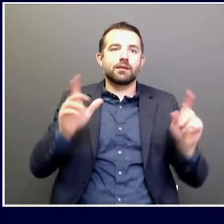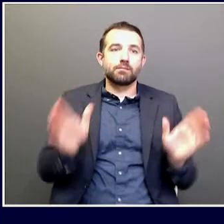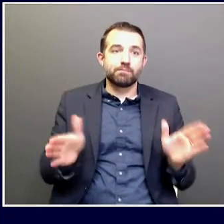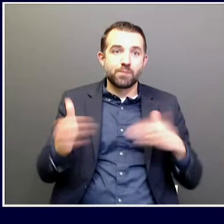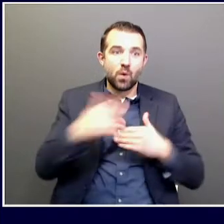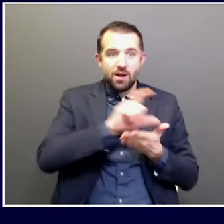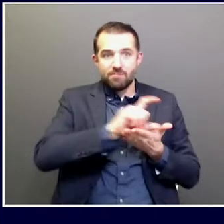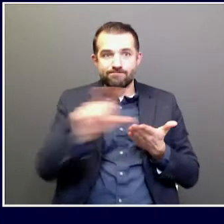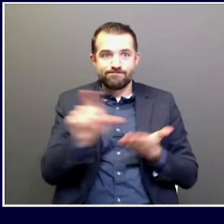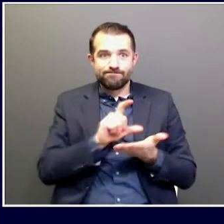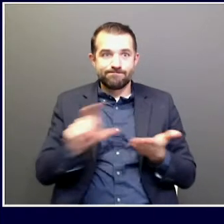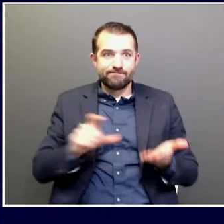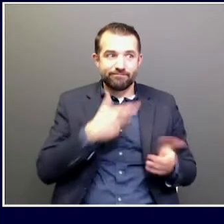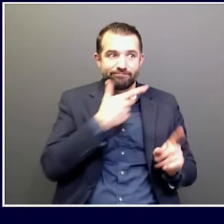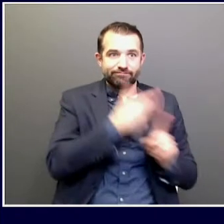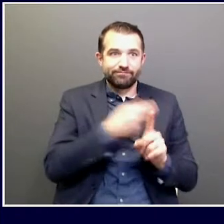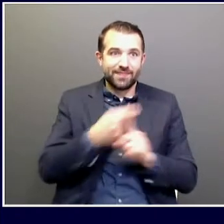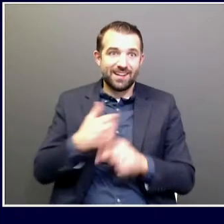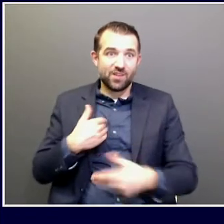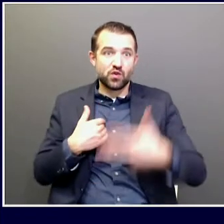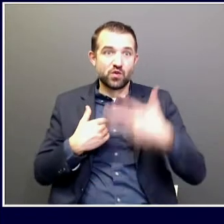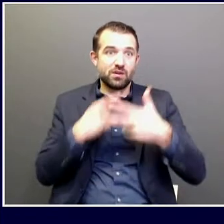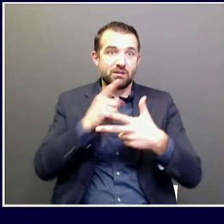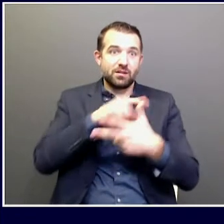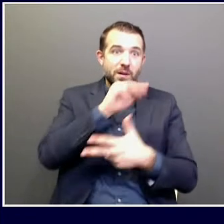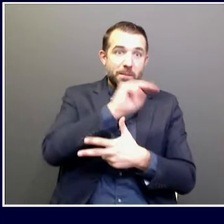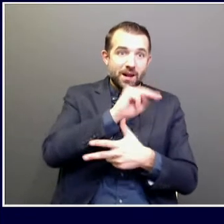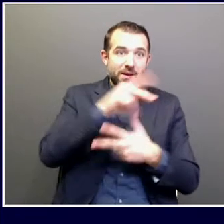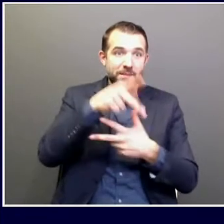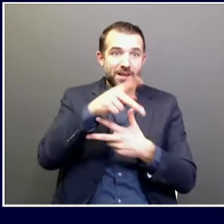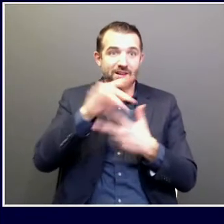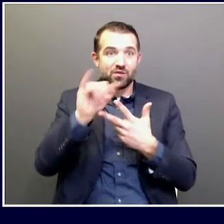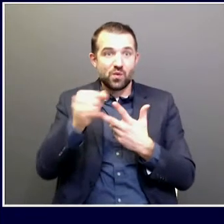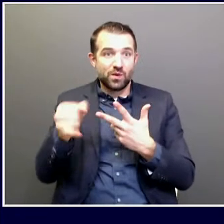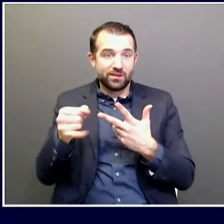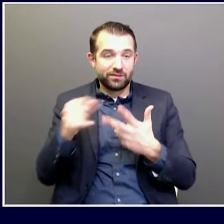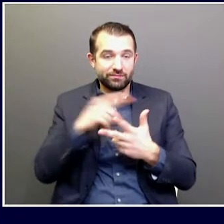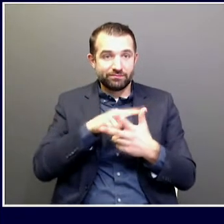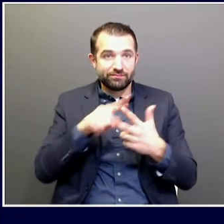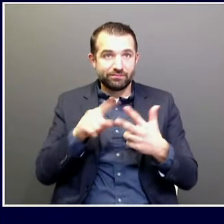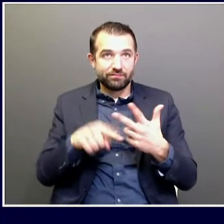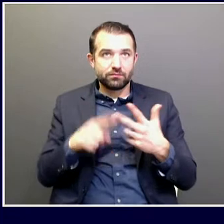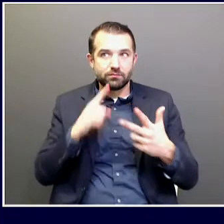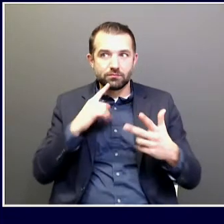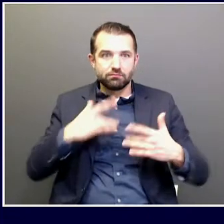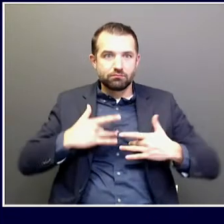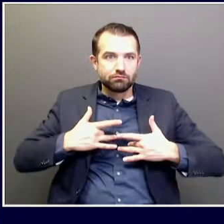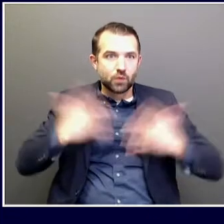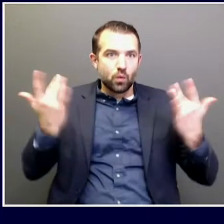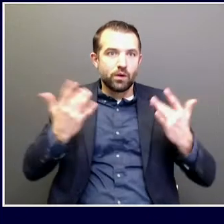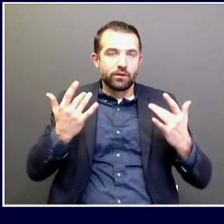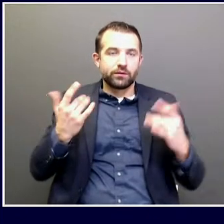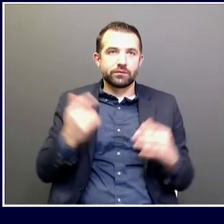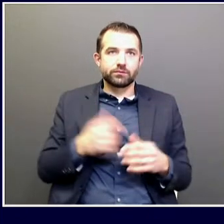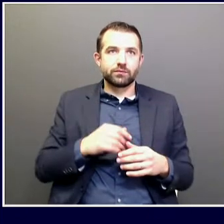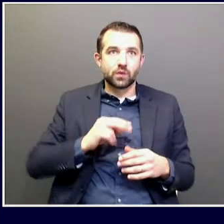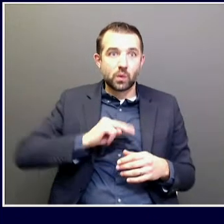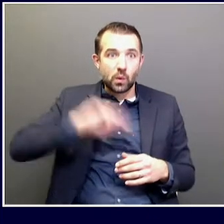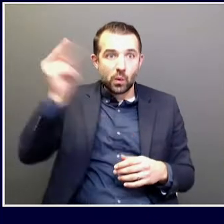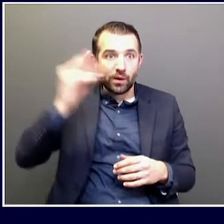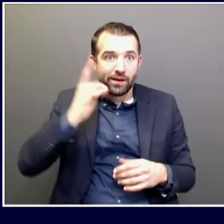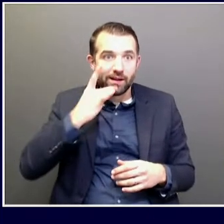excited when we started the vaccine clinics and when Northern Light and Maine Health had their mass vaccination clinics, and it